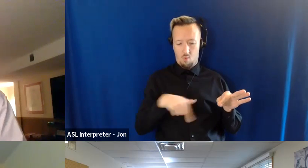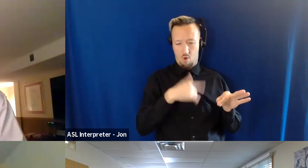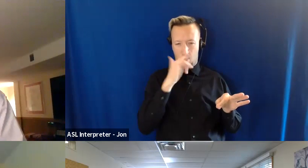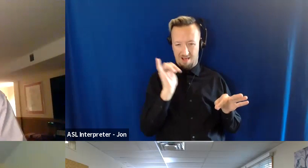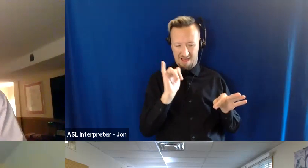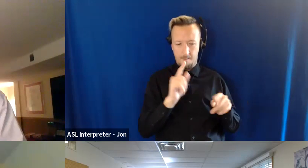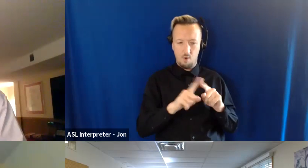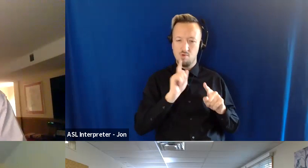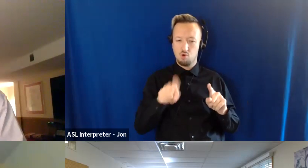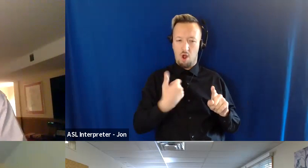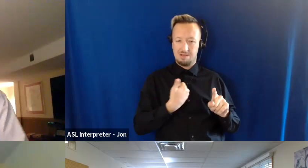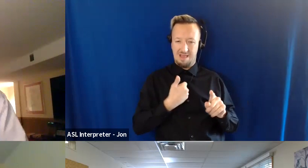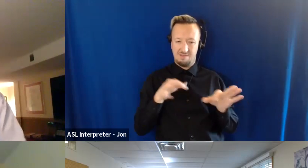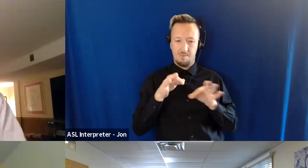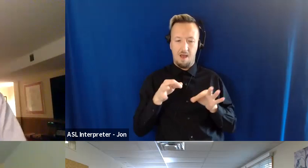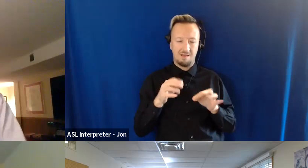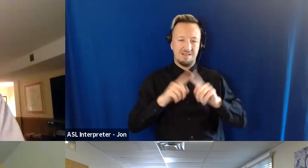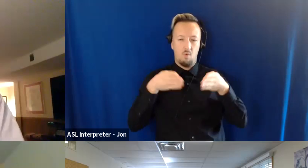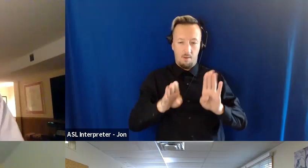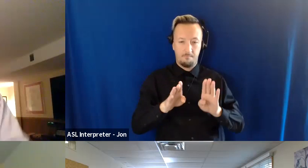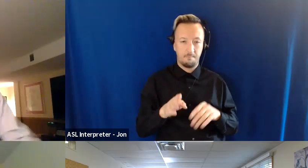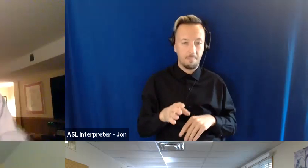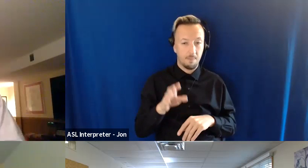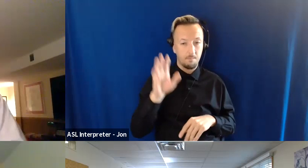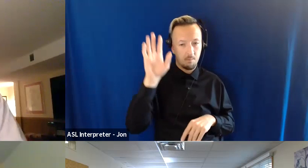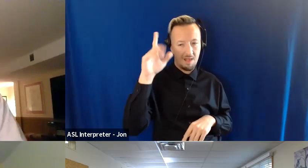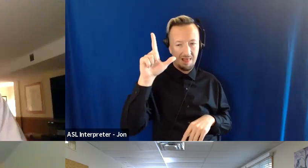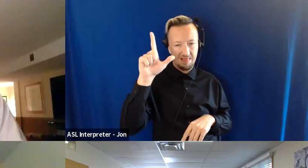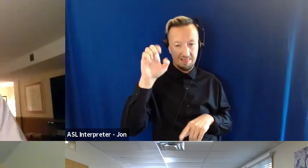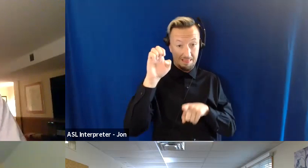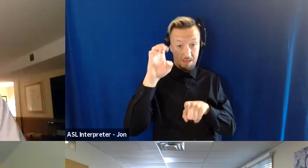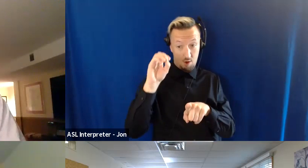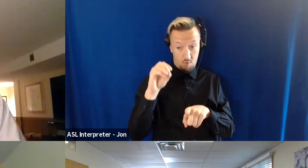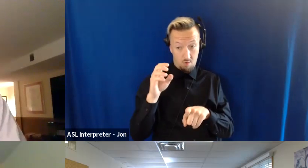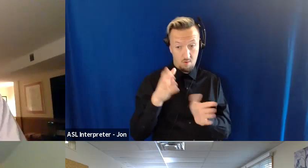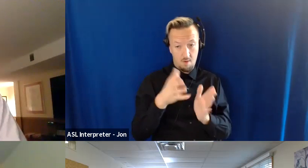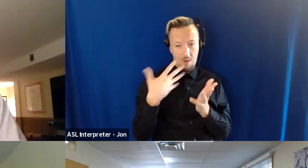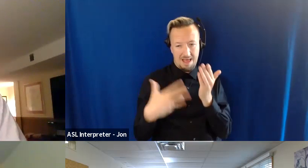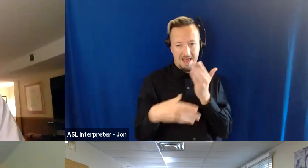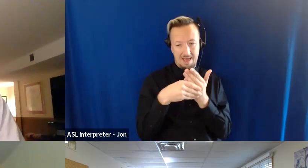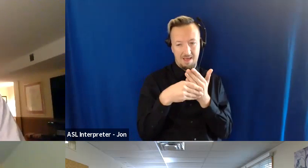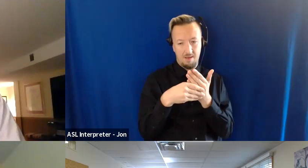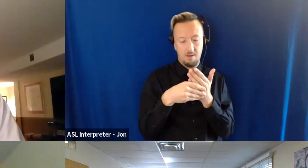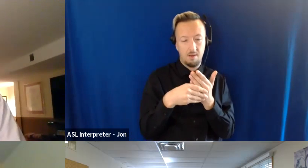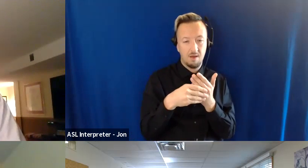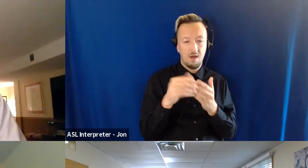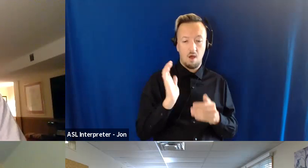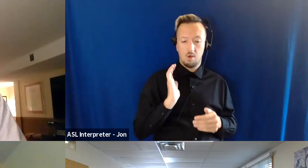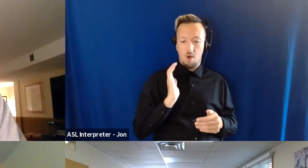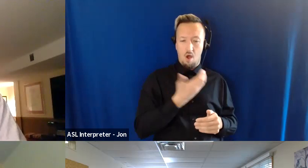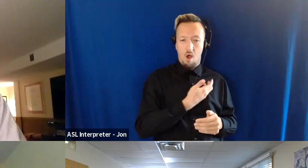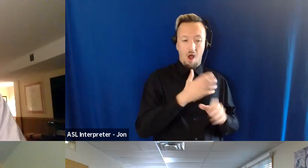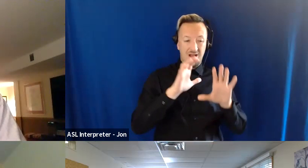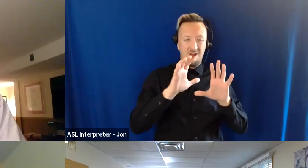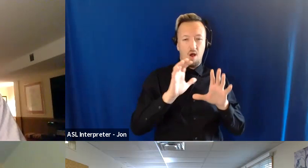Great, thanks, Leo. I'd like to just add on to that, the fact our generation seeing the implementation of the